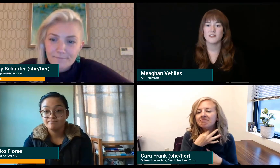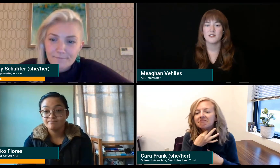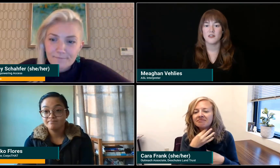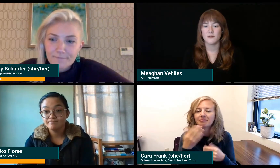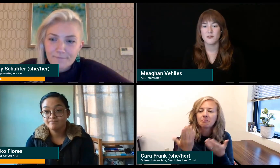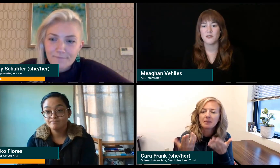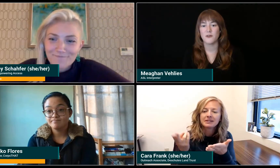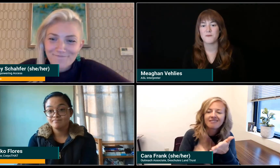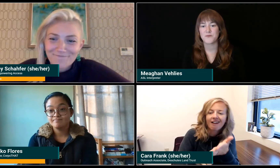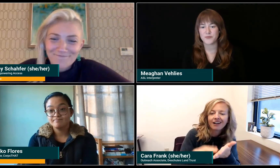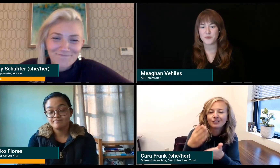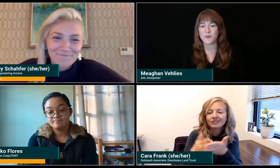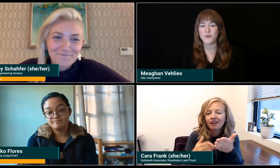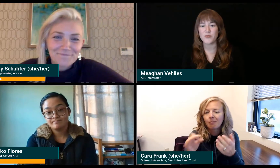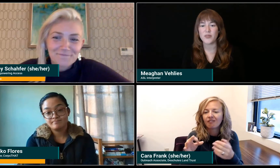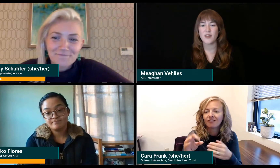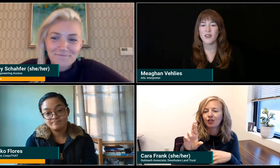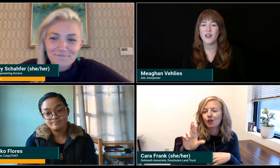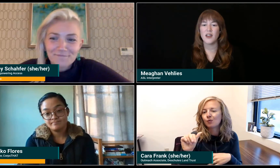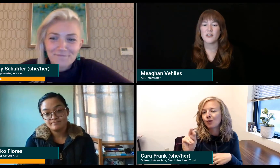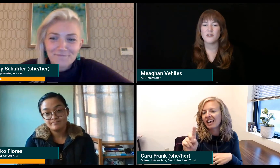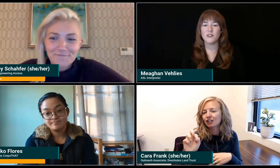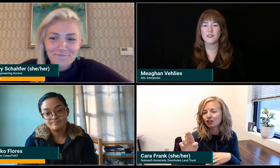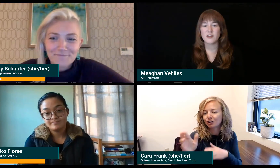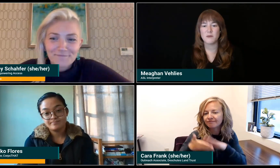masks, so